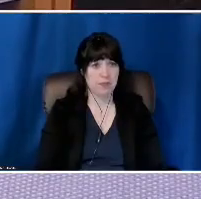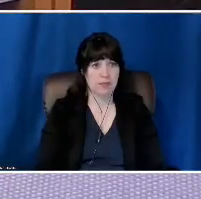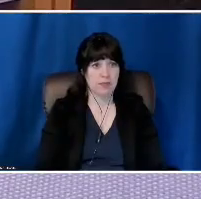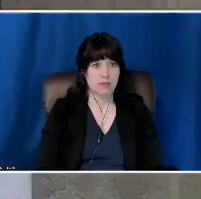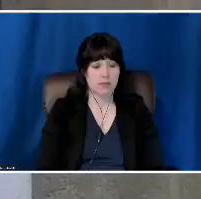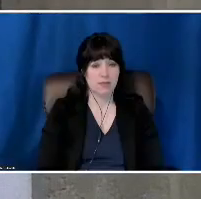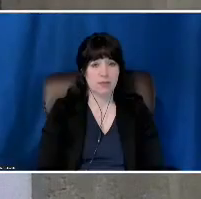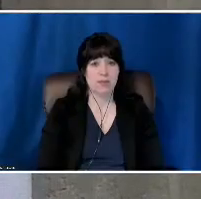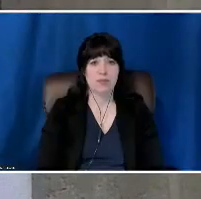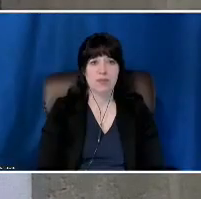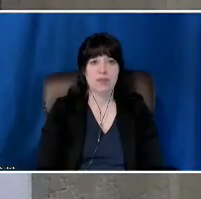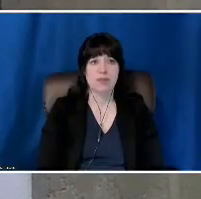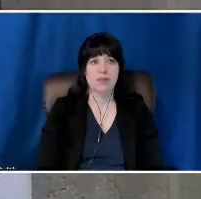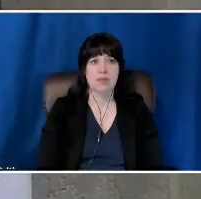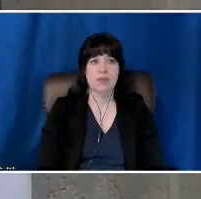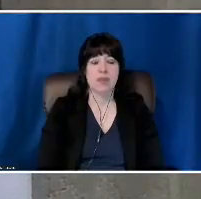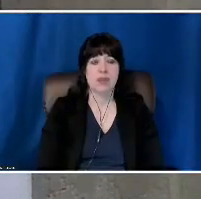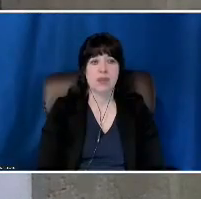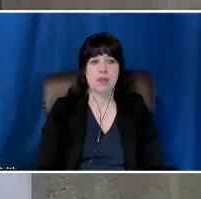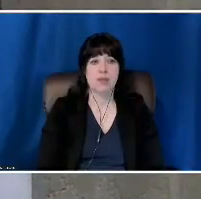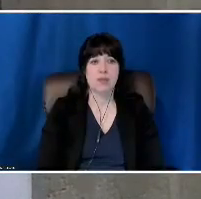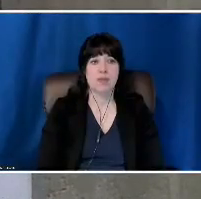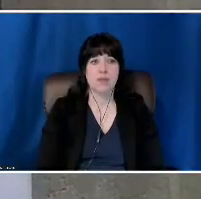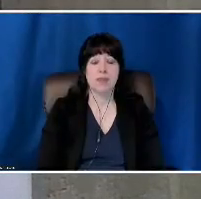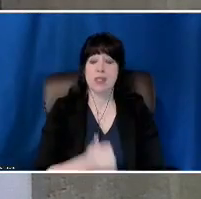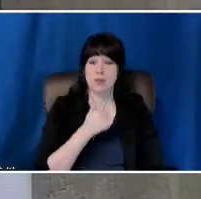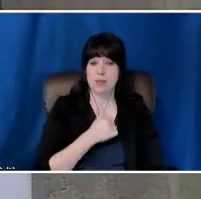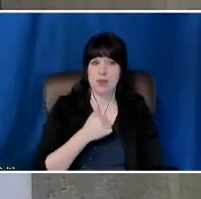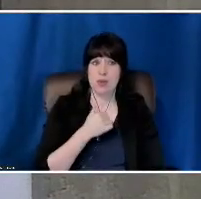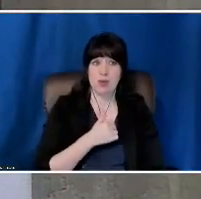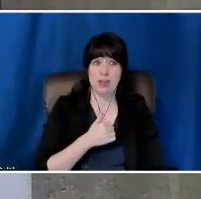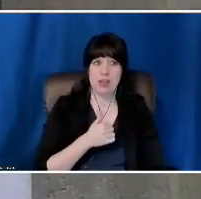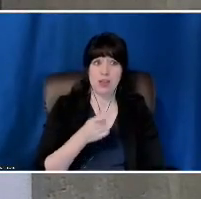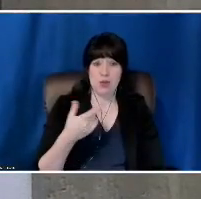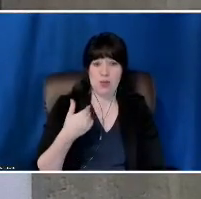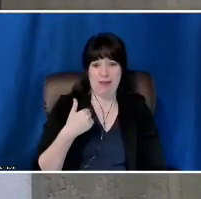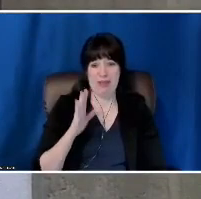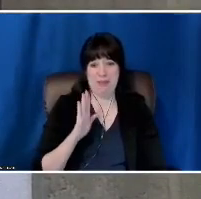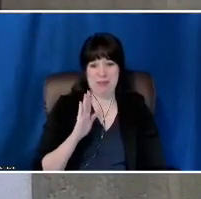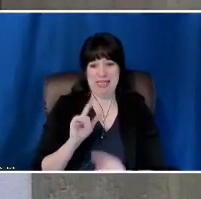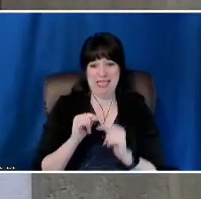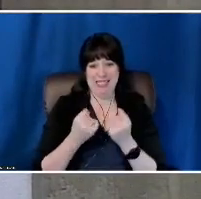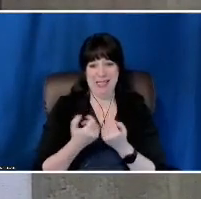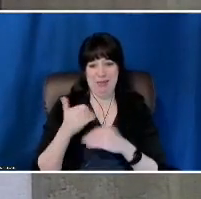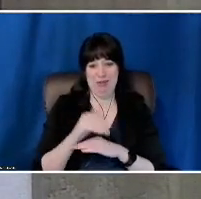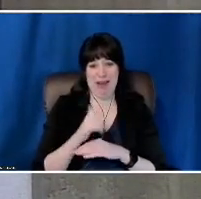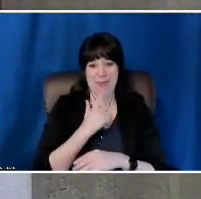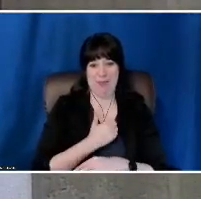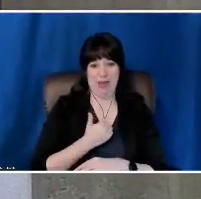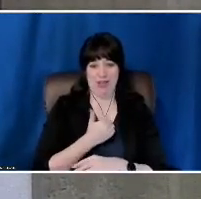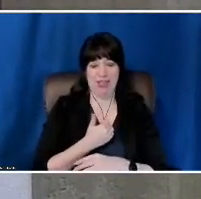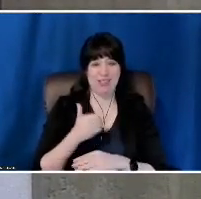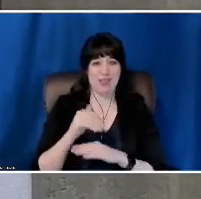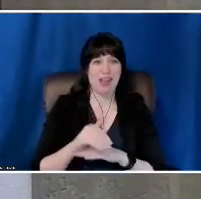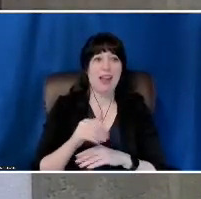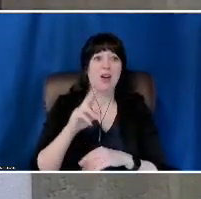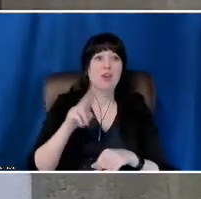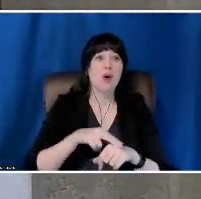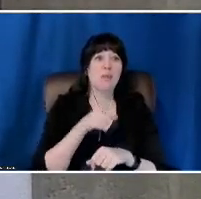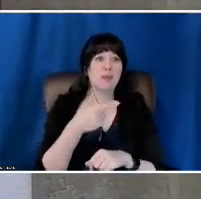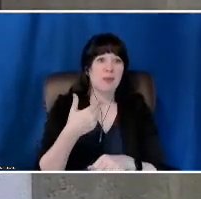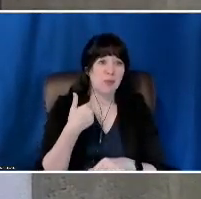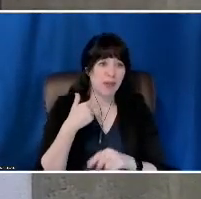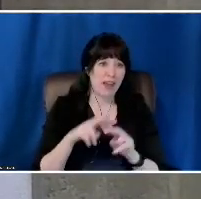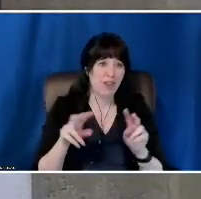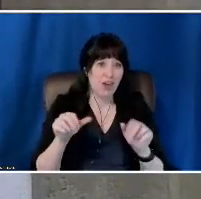The program I'm sorry that you've got the B team tonight. I'll just apologize up front. Normally you would have very capable people,